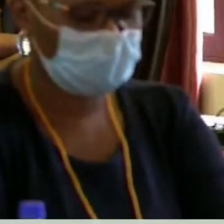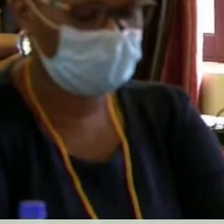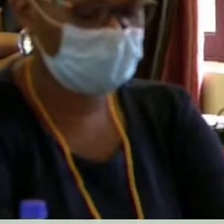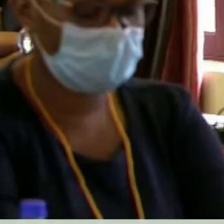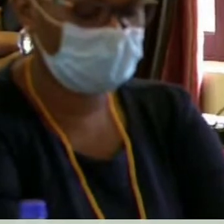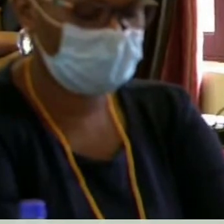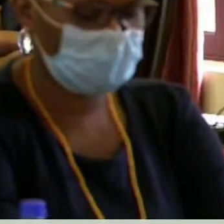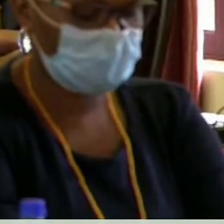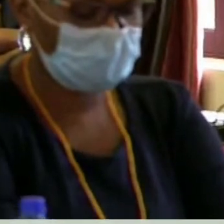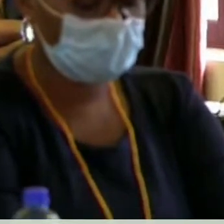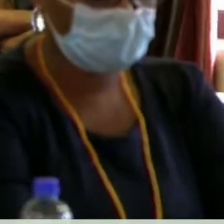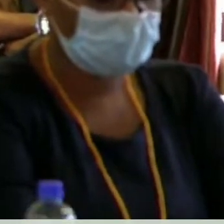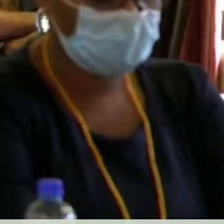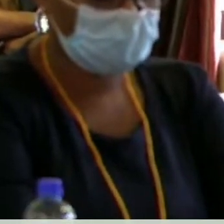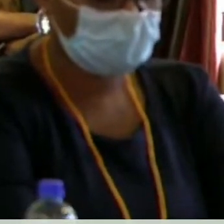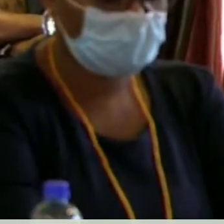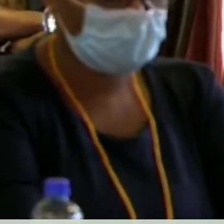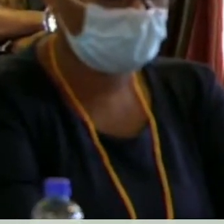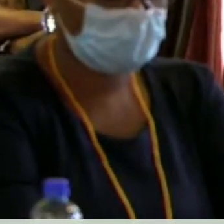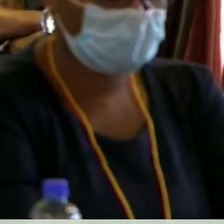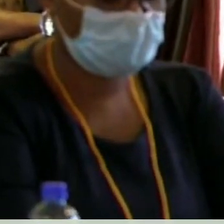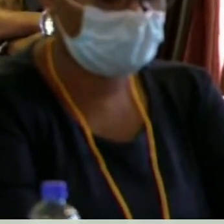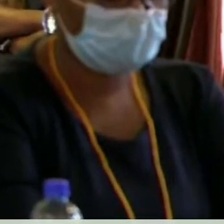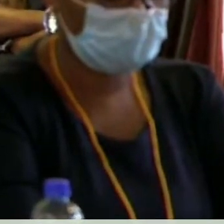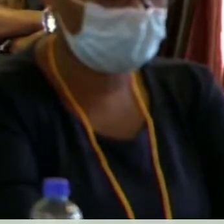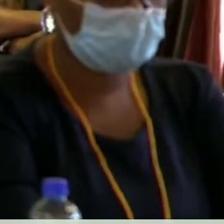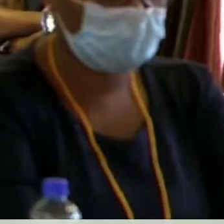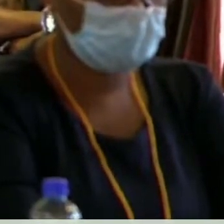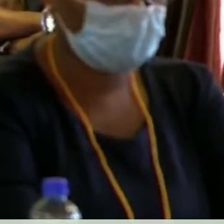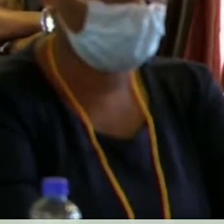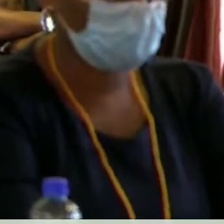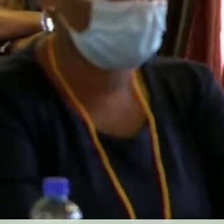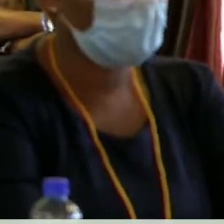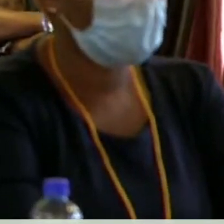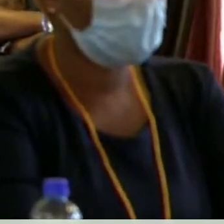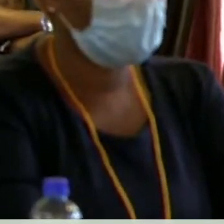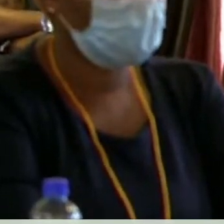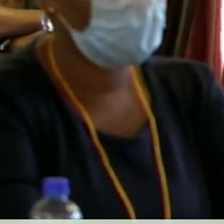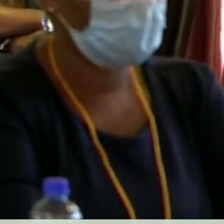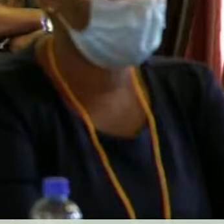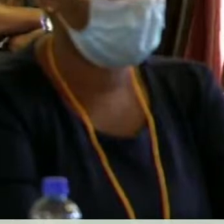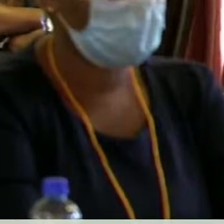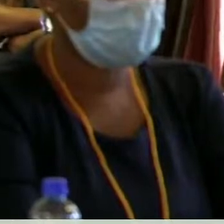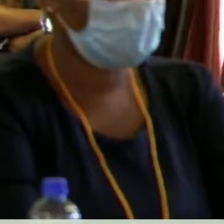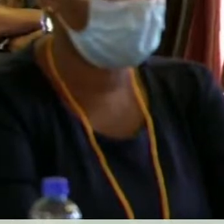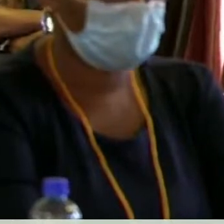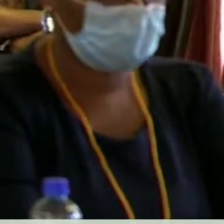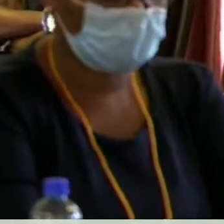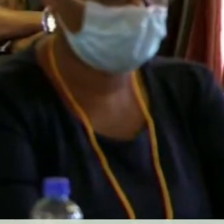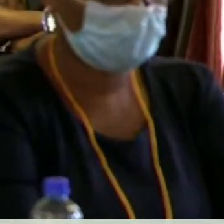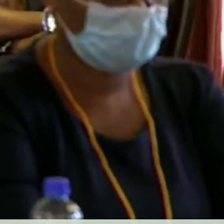remarks from the Chief Registrar. My question is